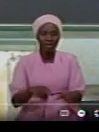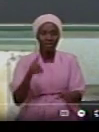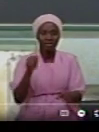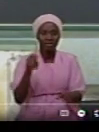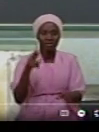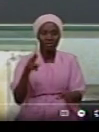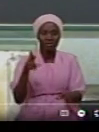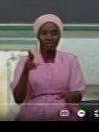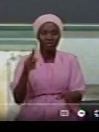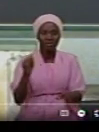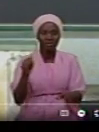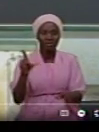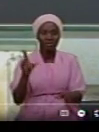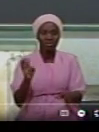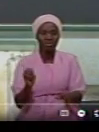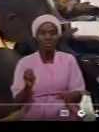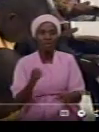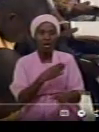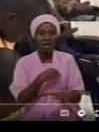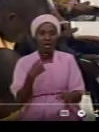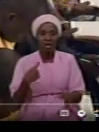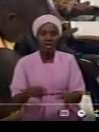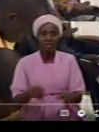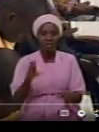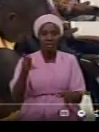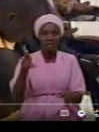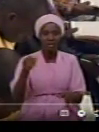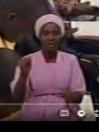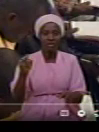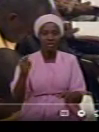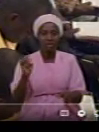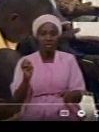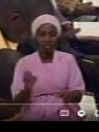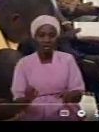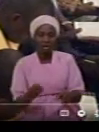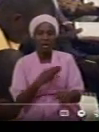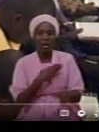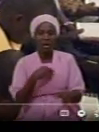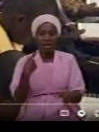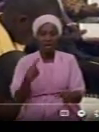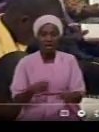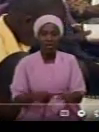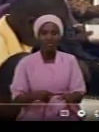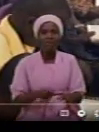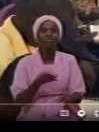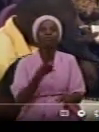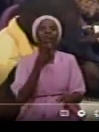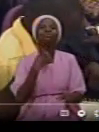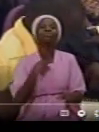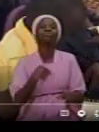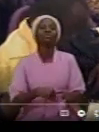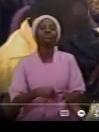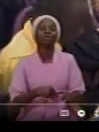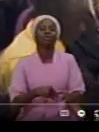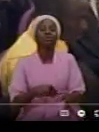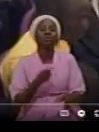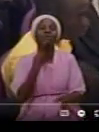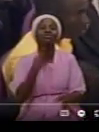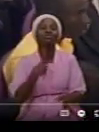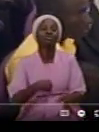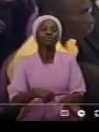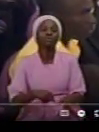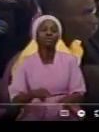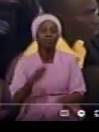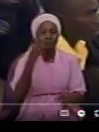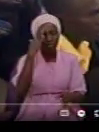touches the time of their coming. But my people knew